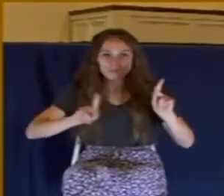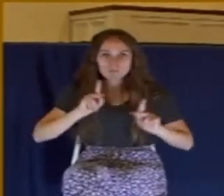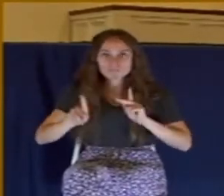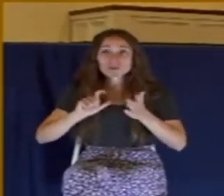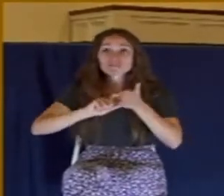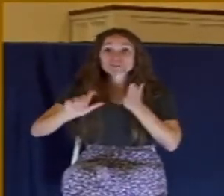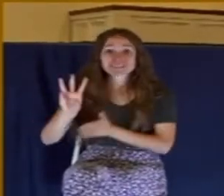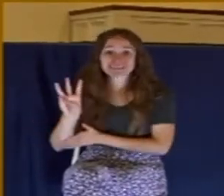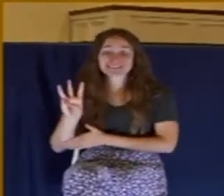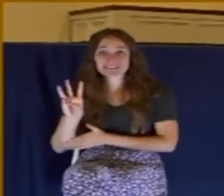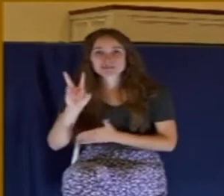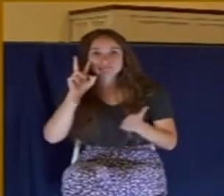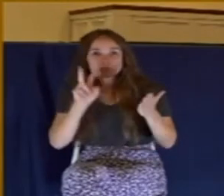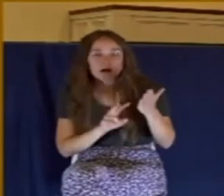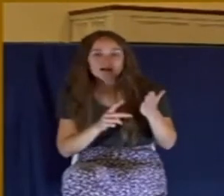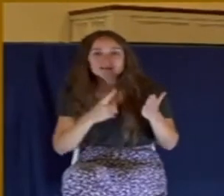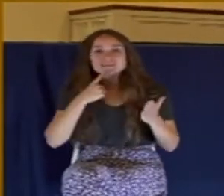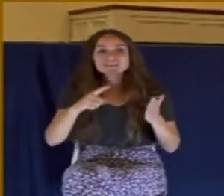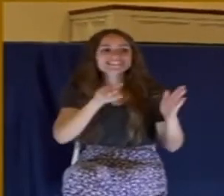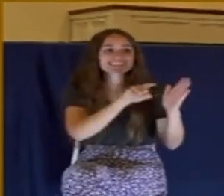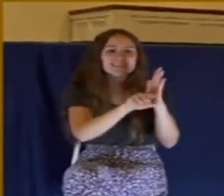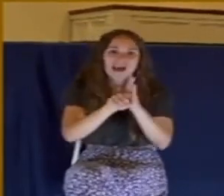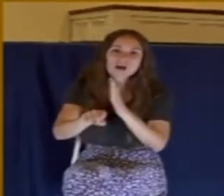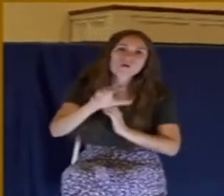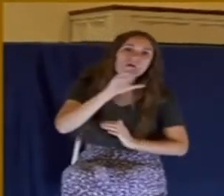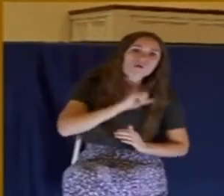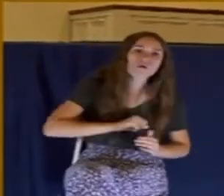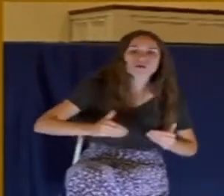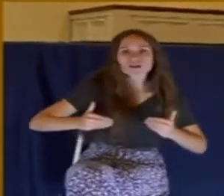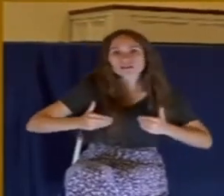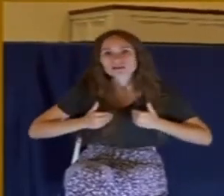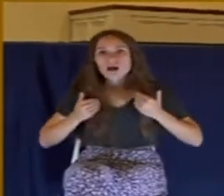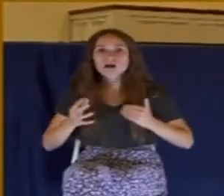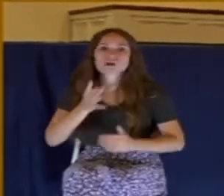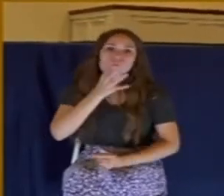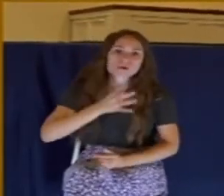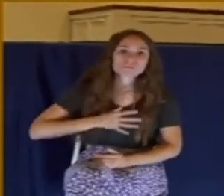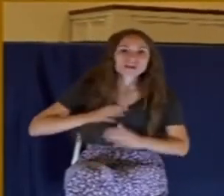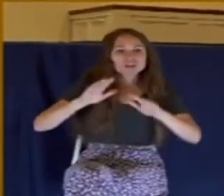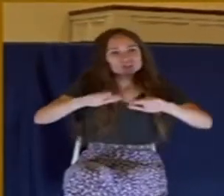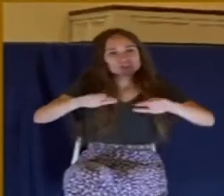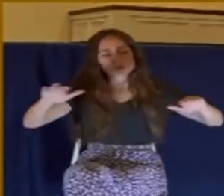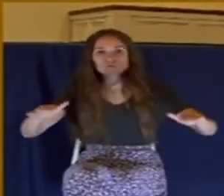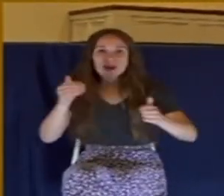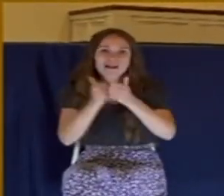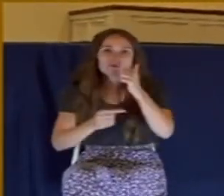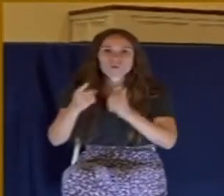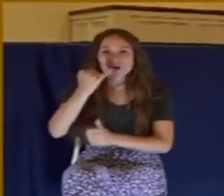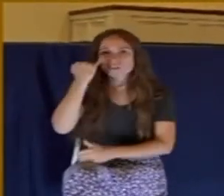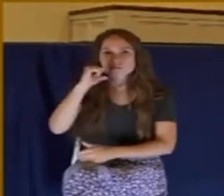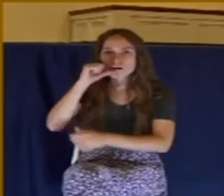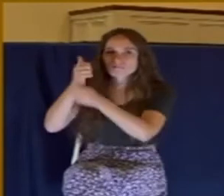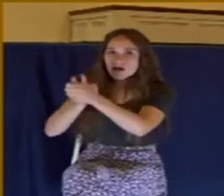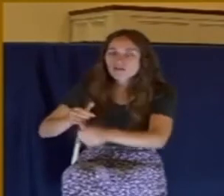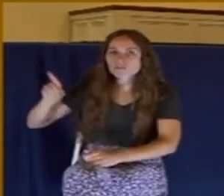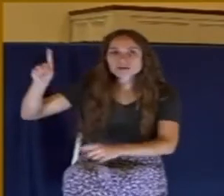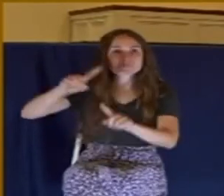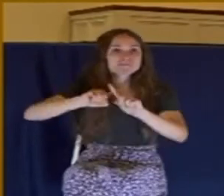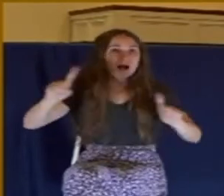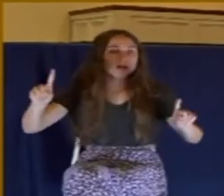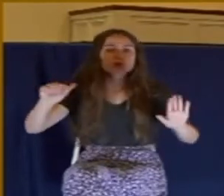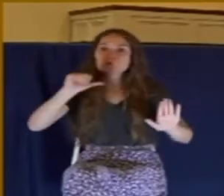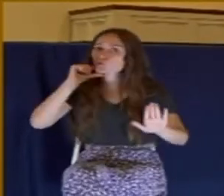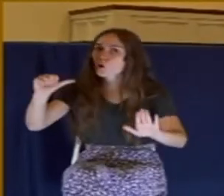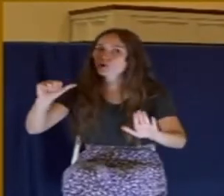go through. He says, slay utterly old and young, both maids and little children and women, but come not near upon any man whom is the mark,